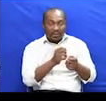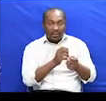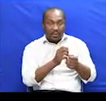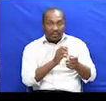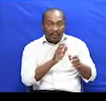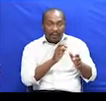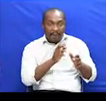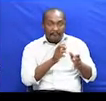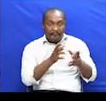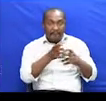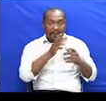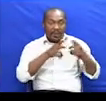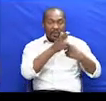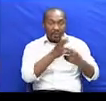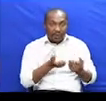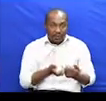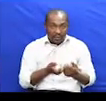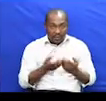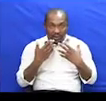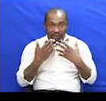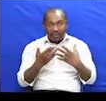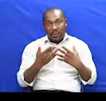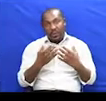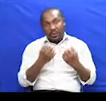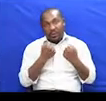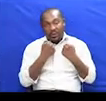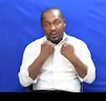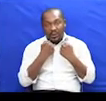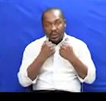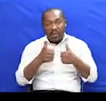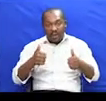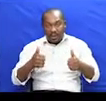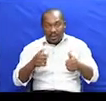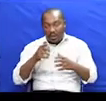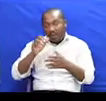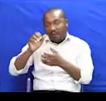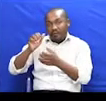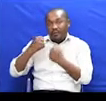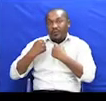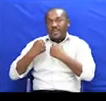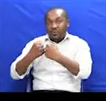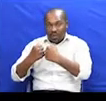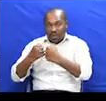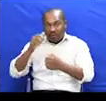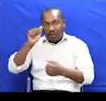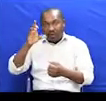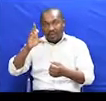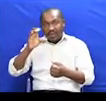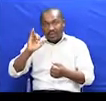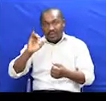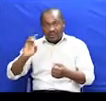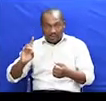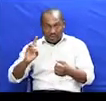of indicator, whereby it depends on the strength of the acid and base. But also we saw